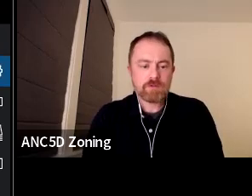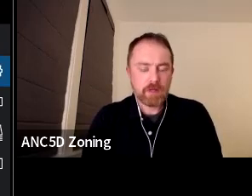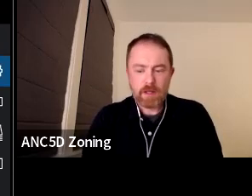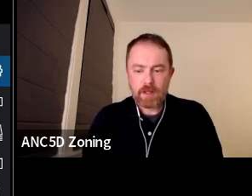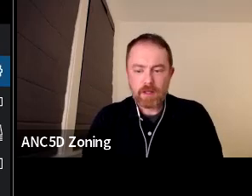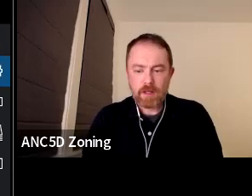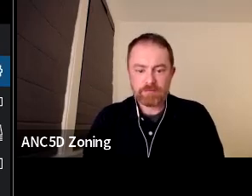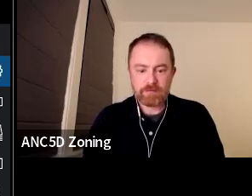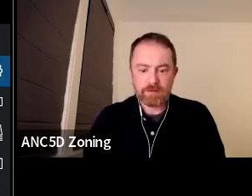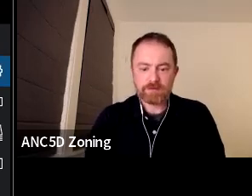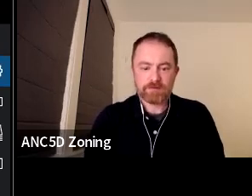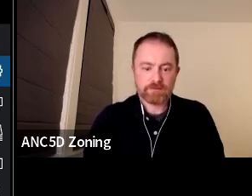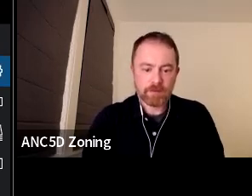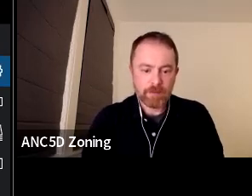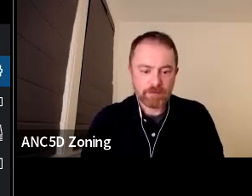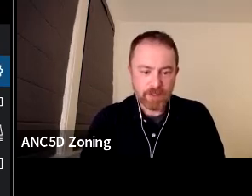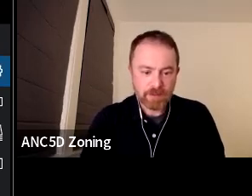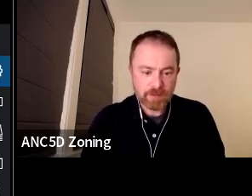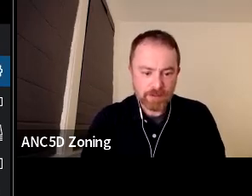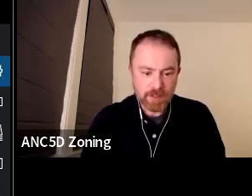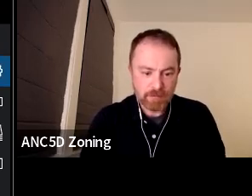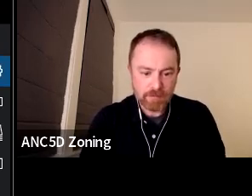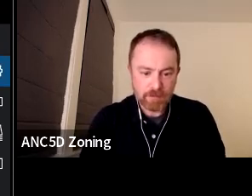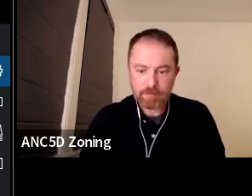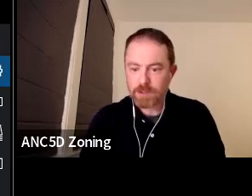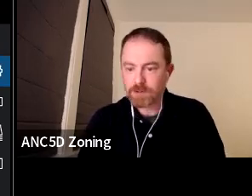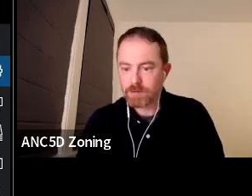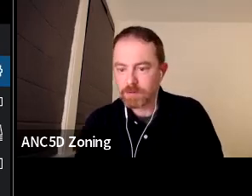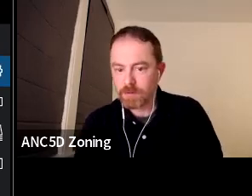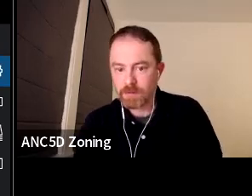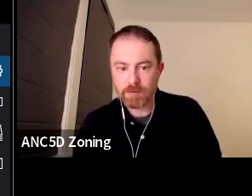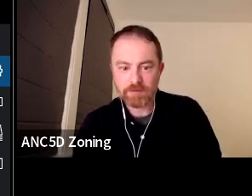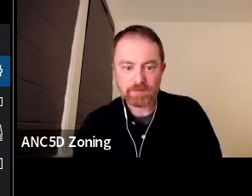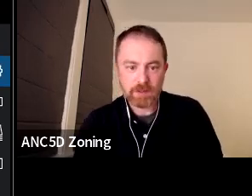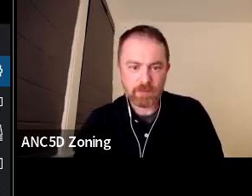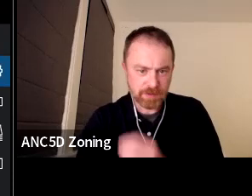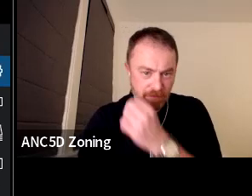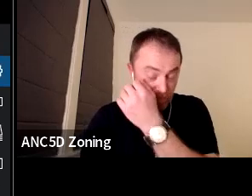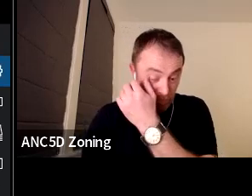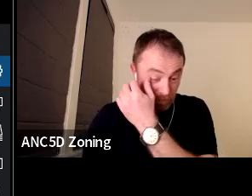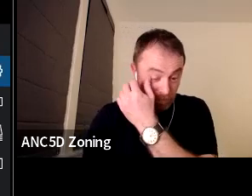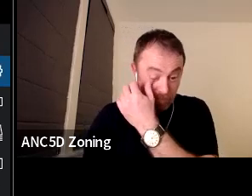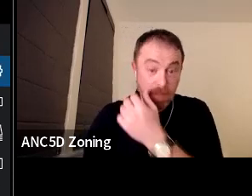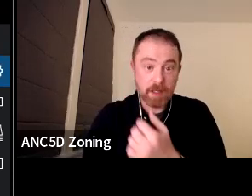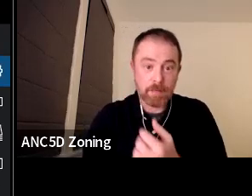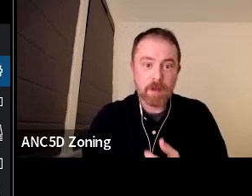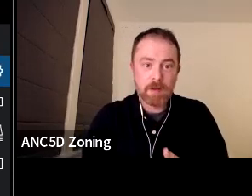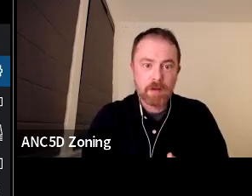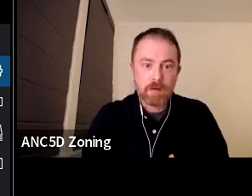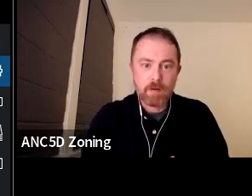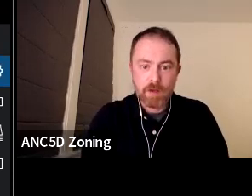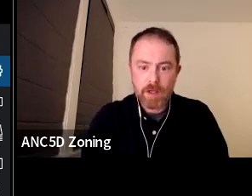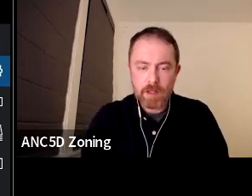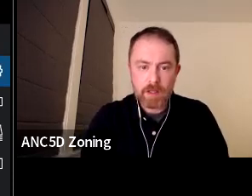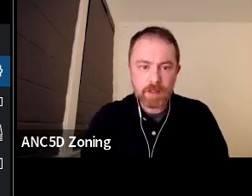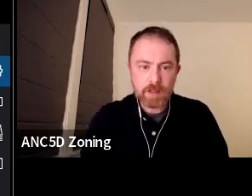While you have this, let me just check the chat log, make sure no one's asking any questions.